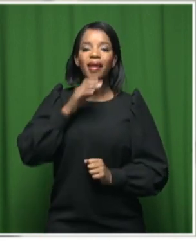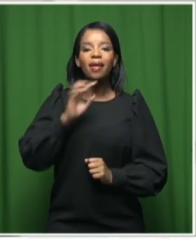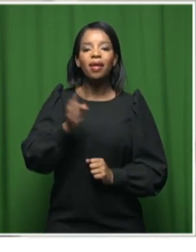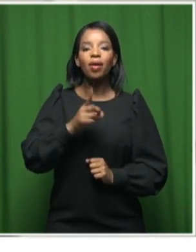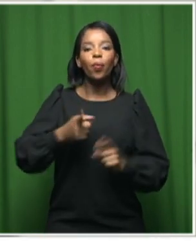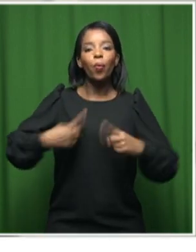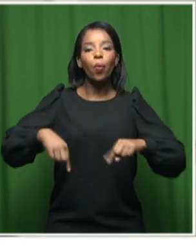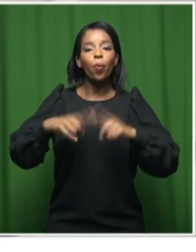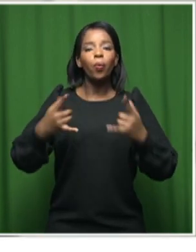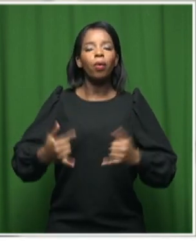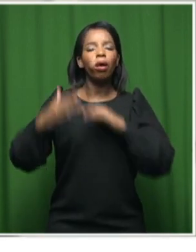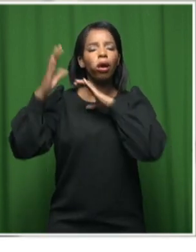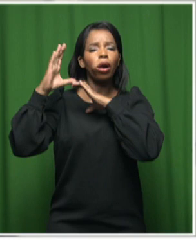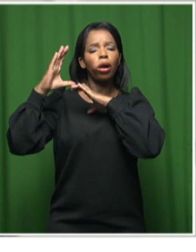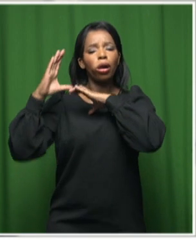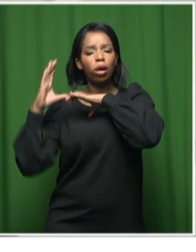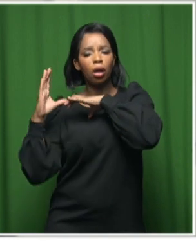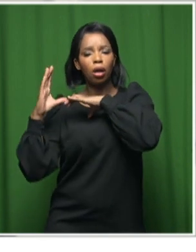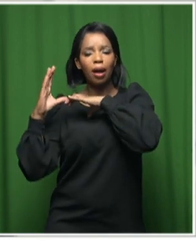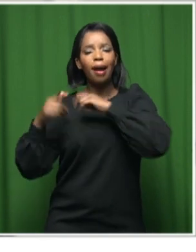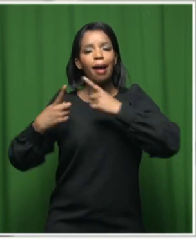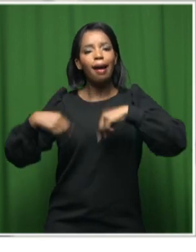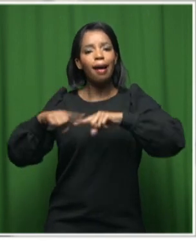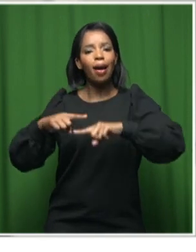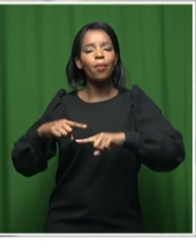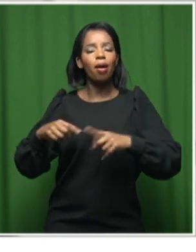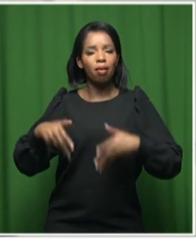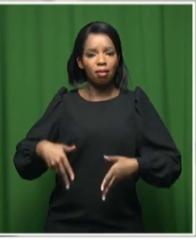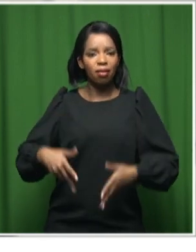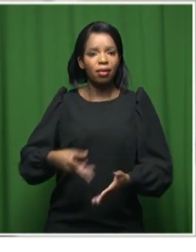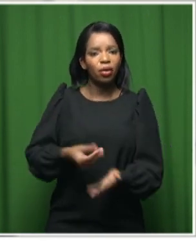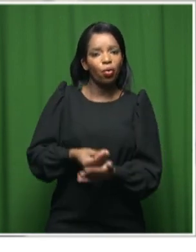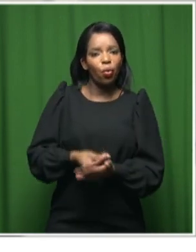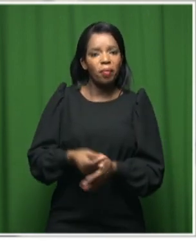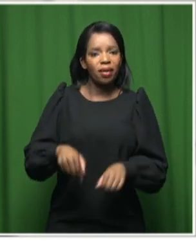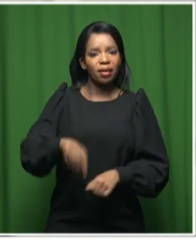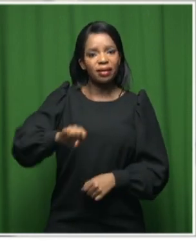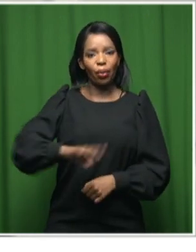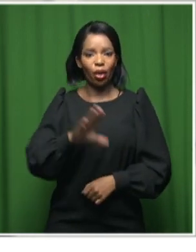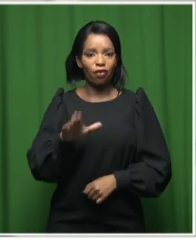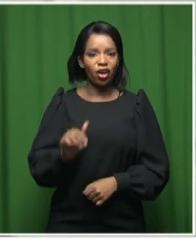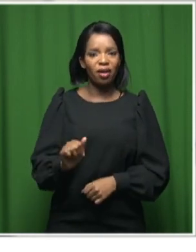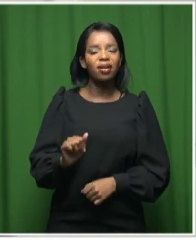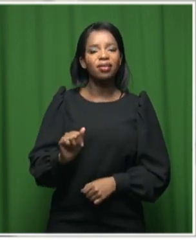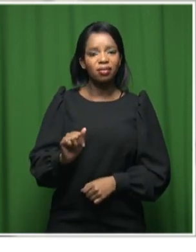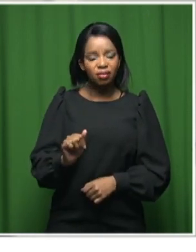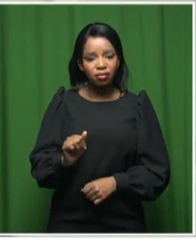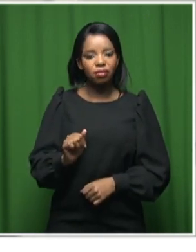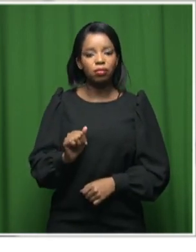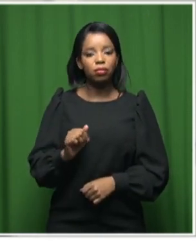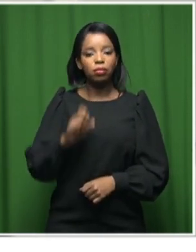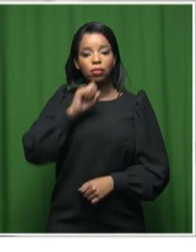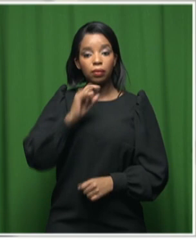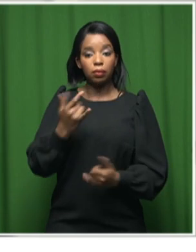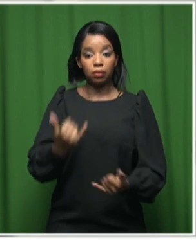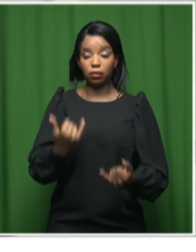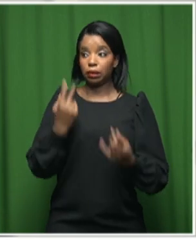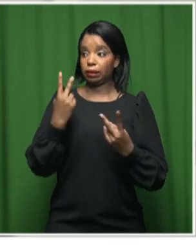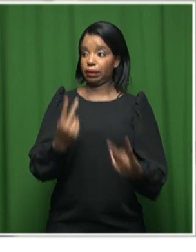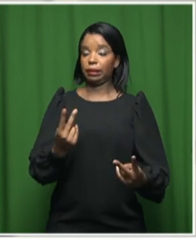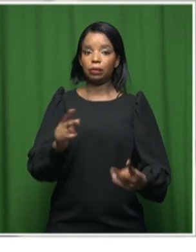in emerging economies. You find big economies tightening their